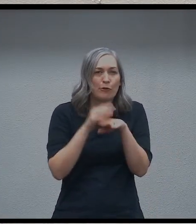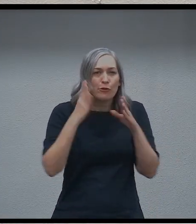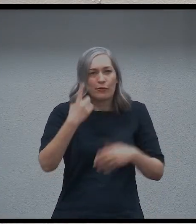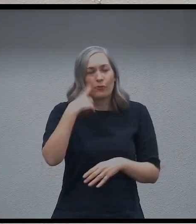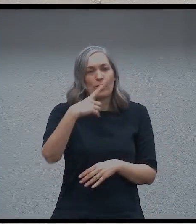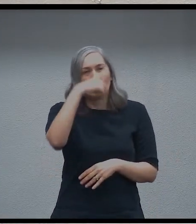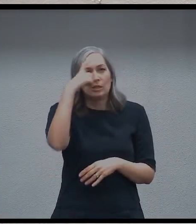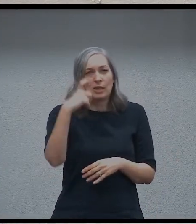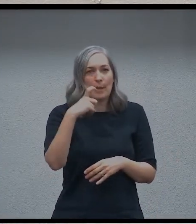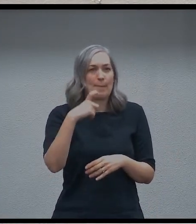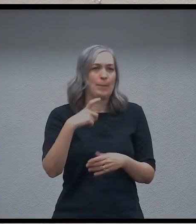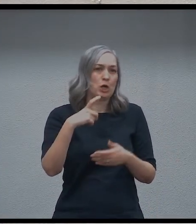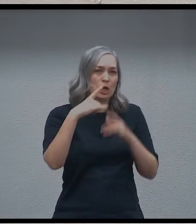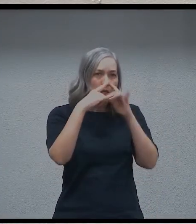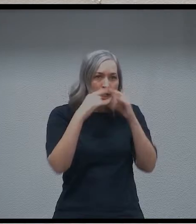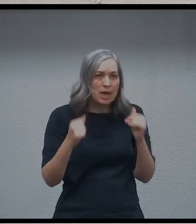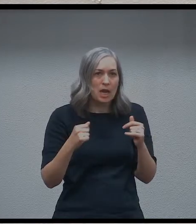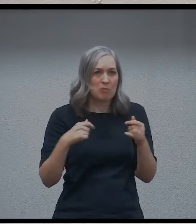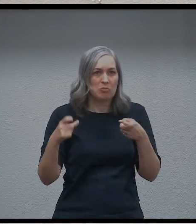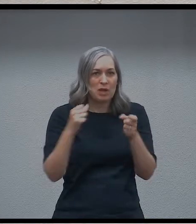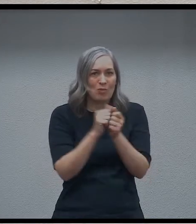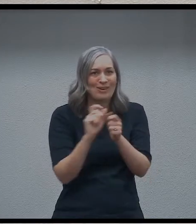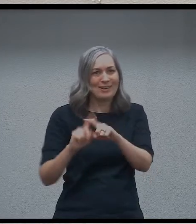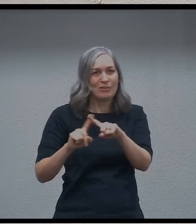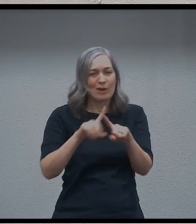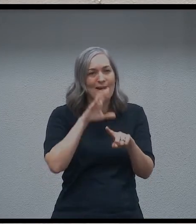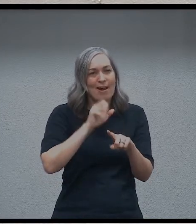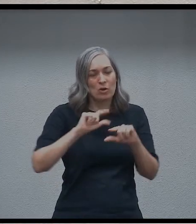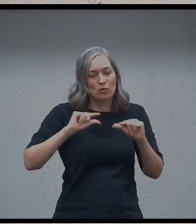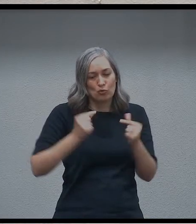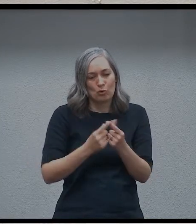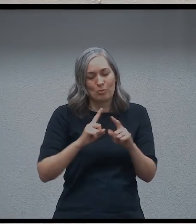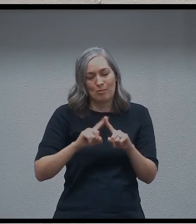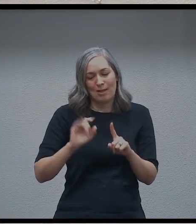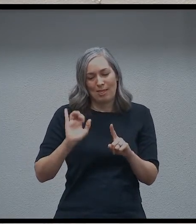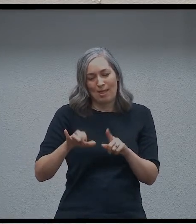so many variety of age groups, but it was so,